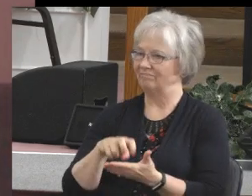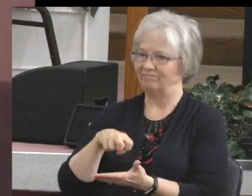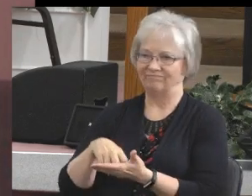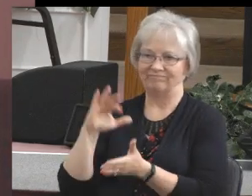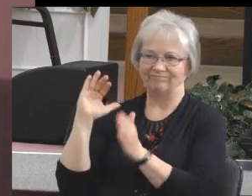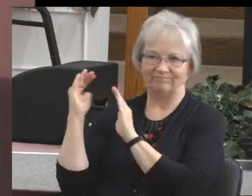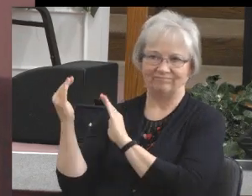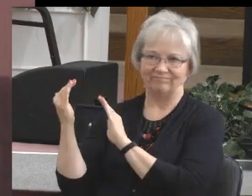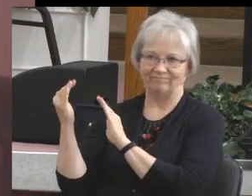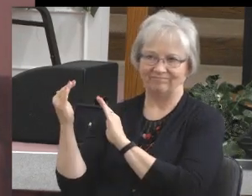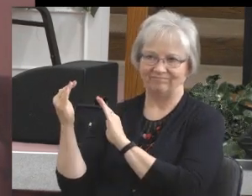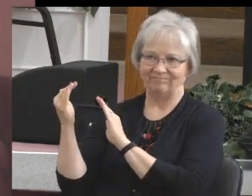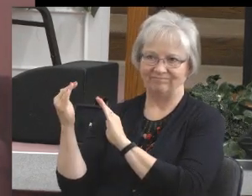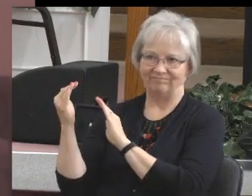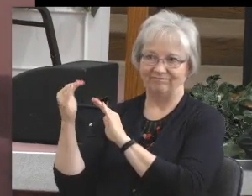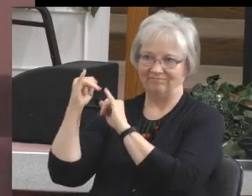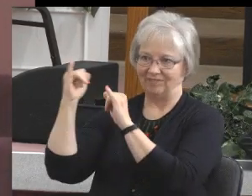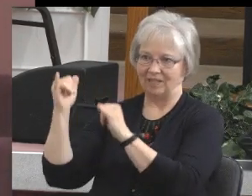They got a quick identity.